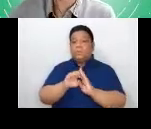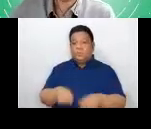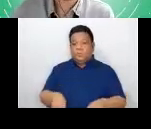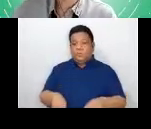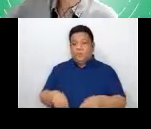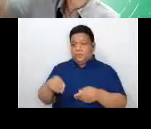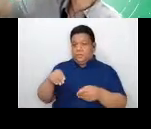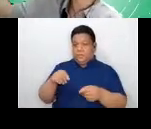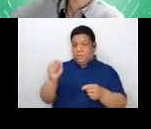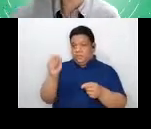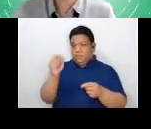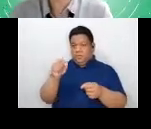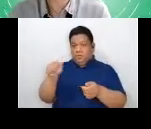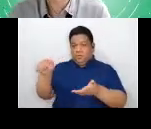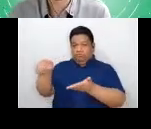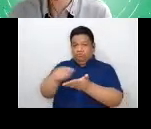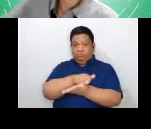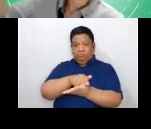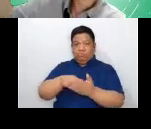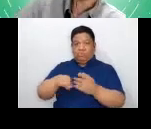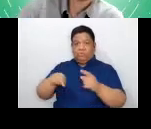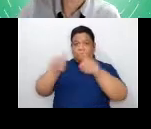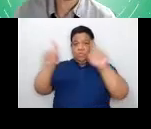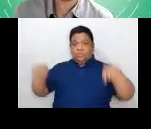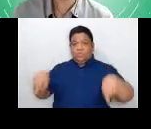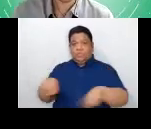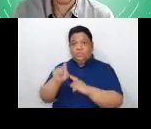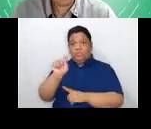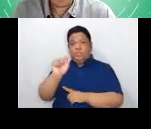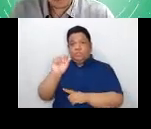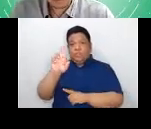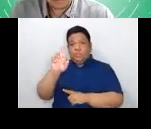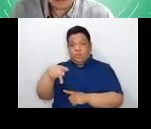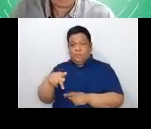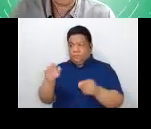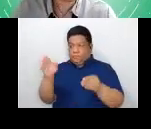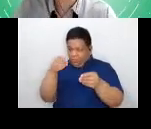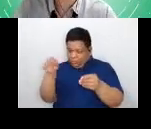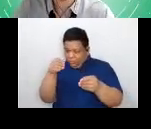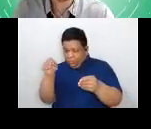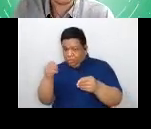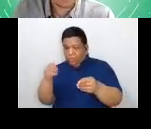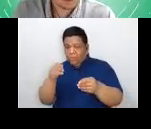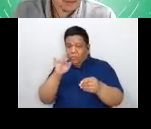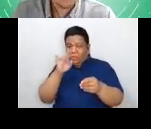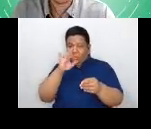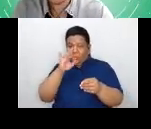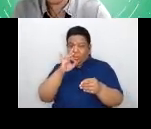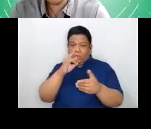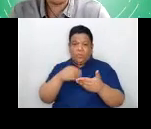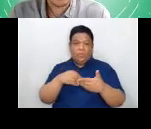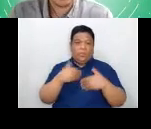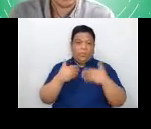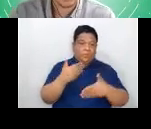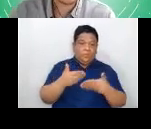tarpaulin by hand and you post it on a 4-foot wall. If I wanted to change my name, I would have to go through the process of buying a new tarpaulin,